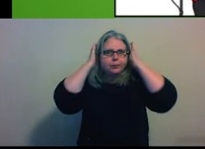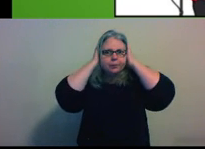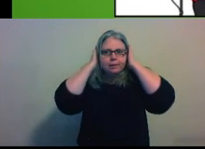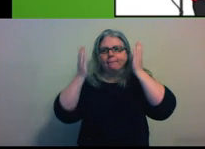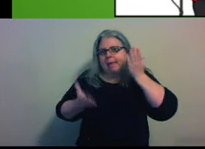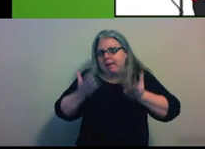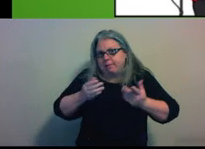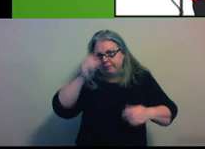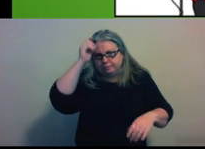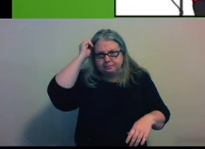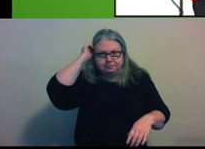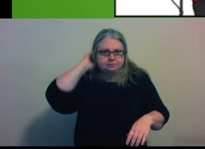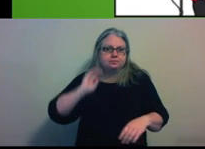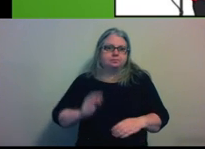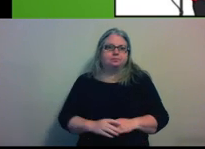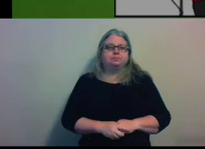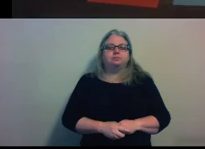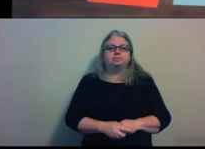to your surroundings.